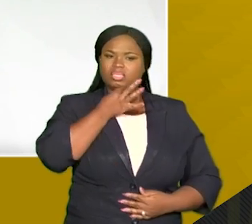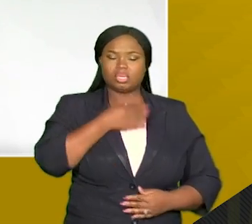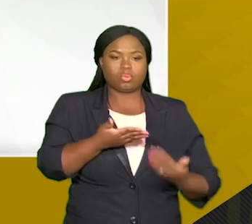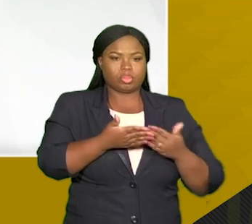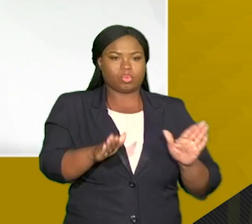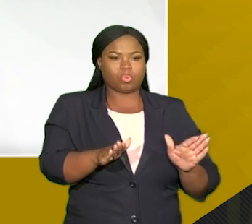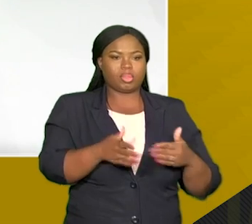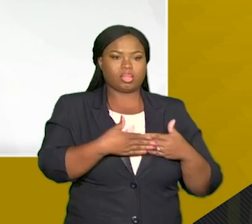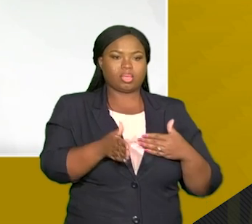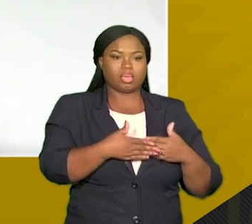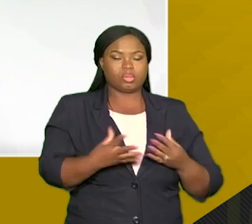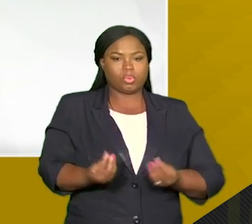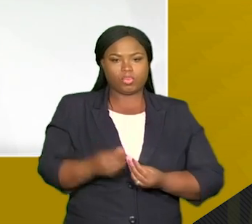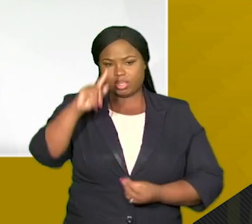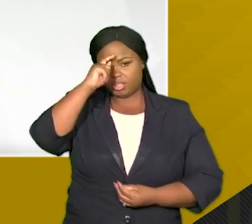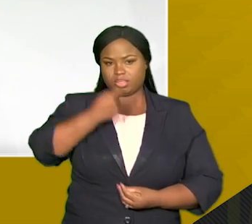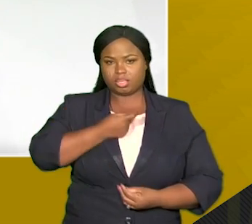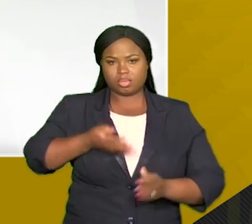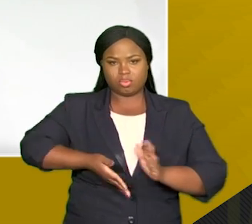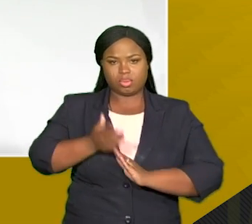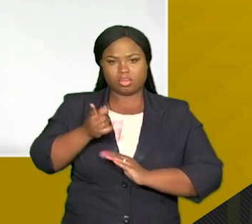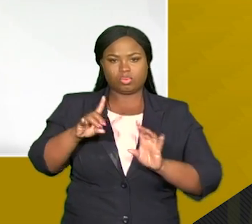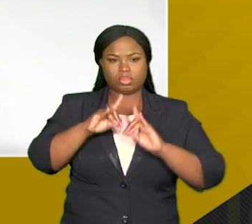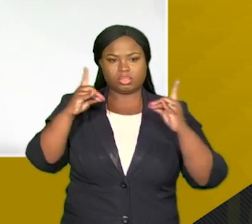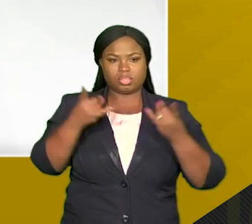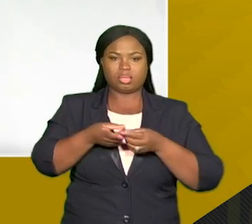gate, he went with his son a stadium.